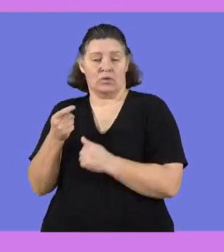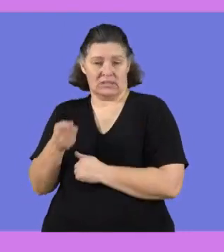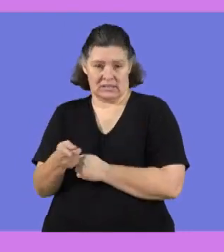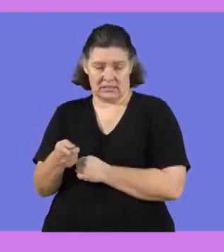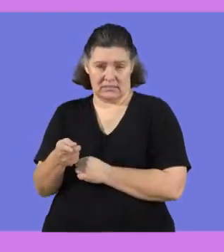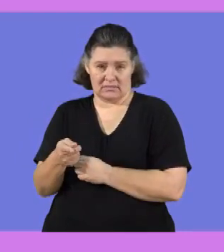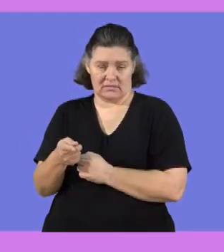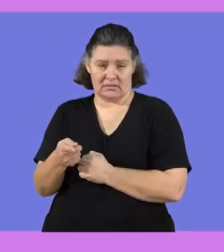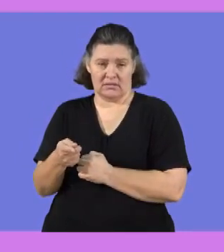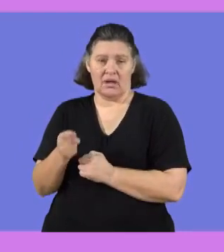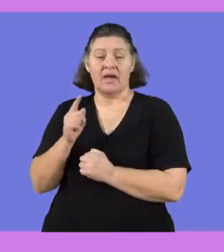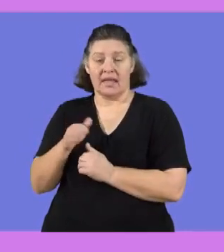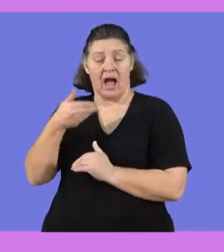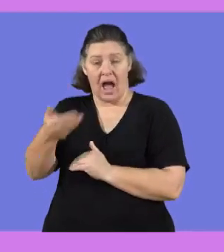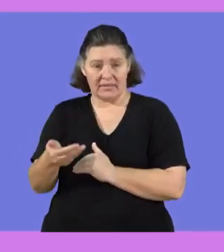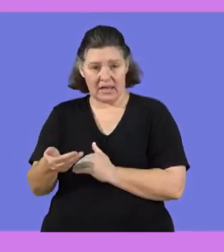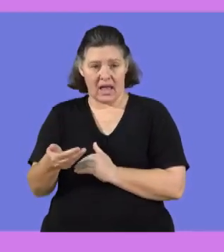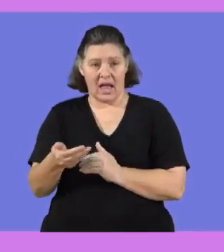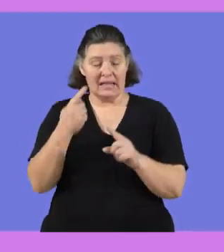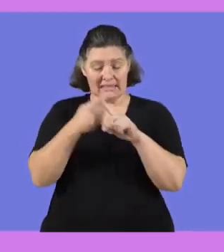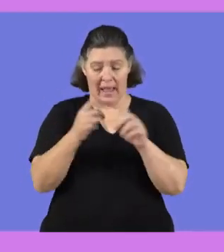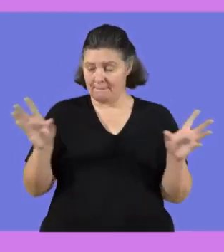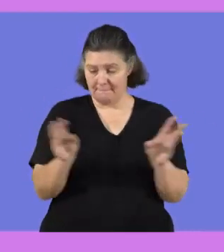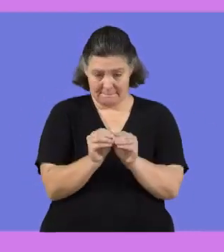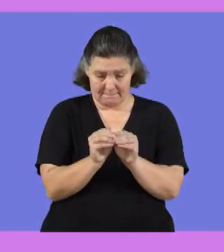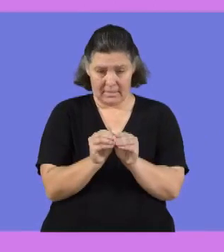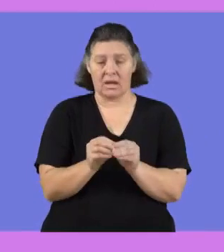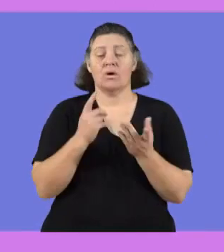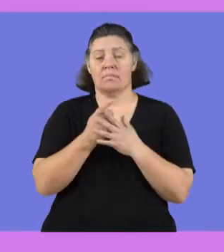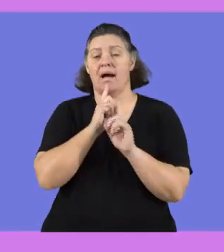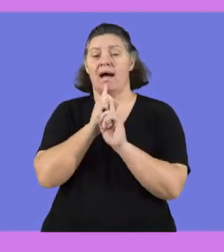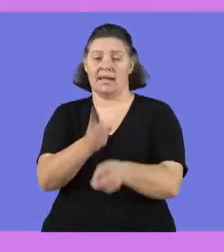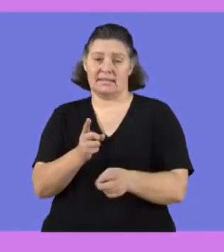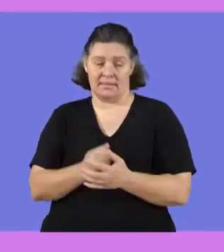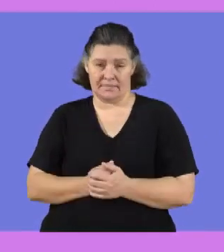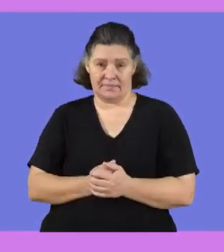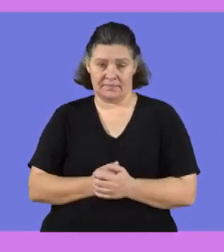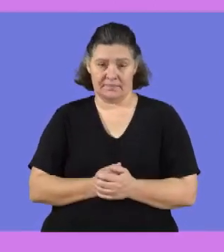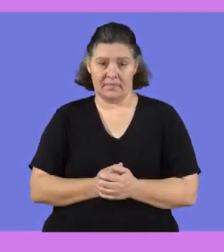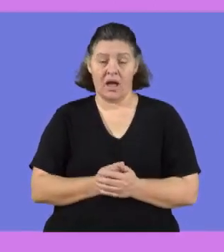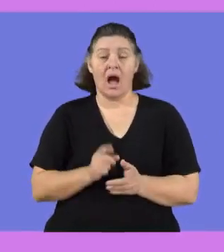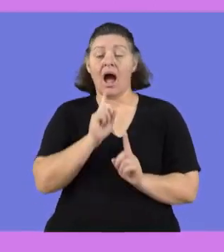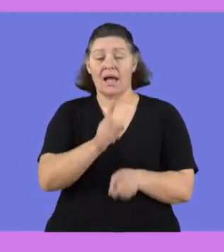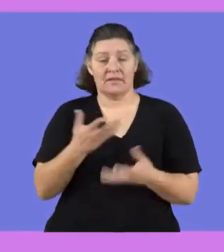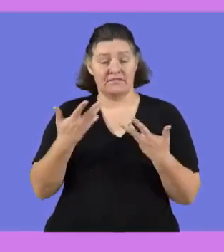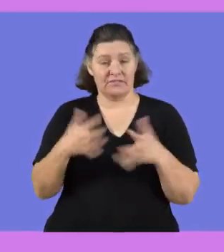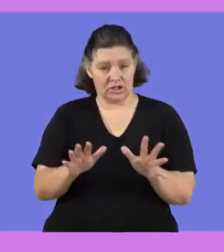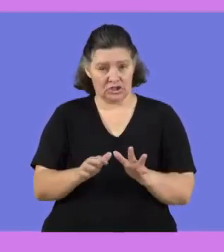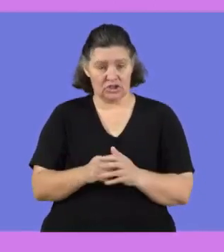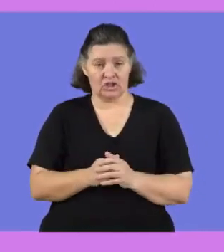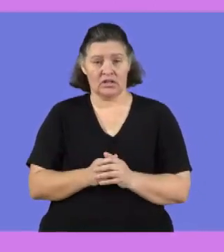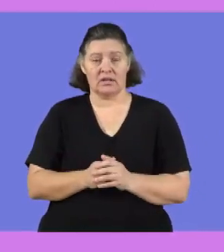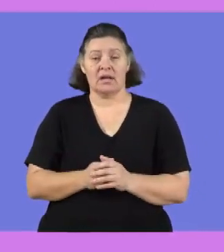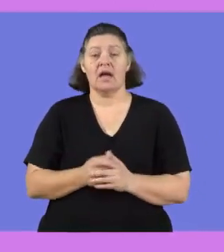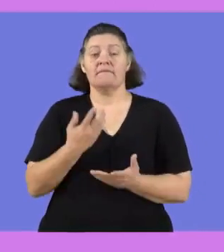the amount which is given. And after multiplying it by the amount which is given, you get your answer. And after getting the